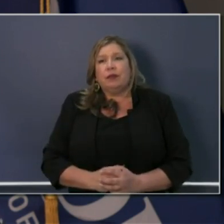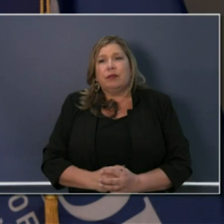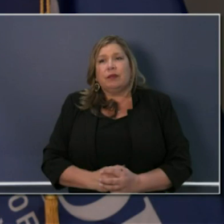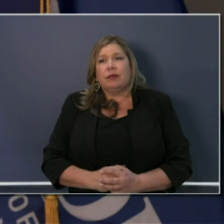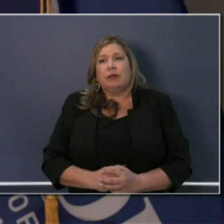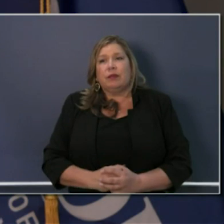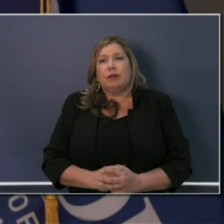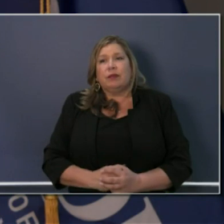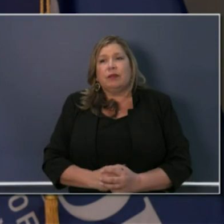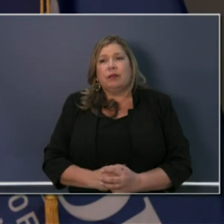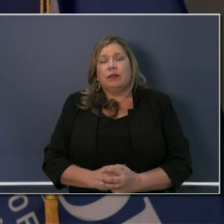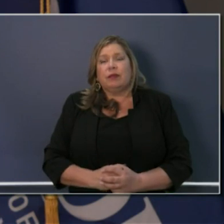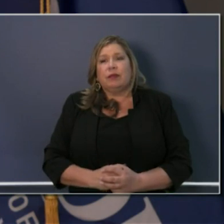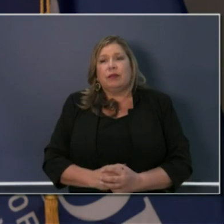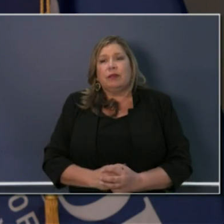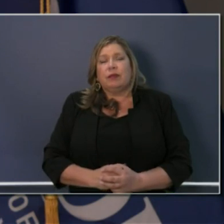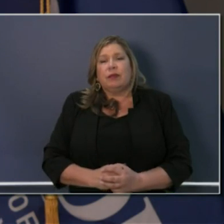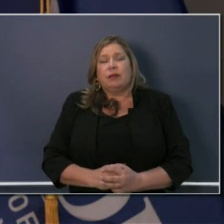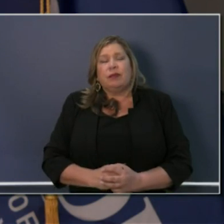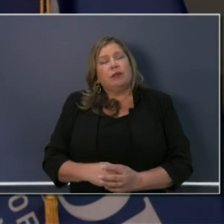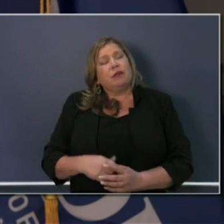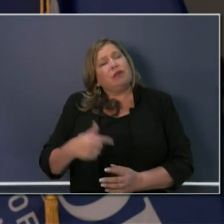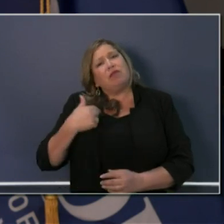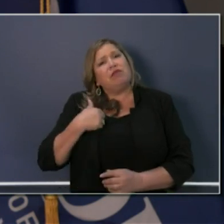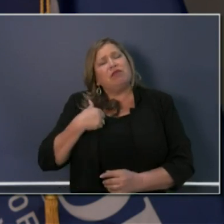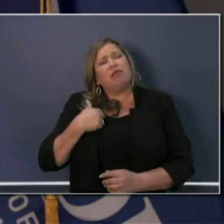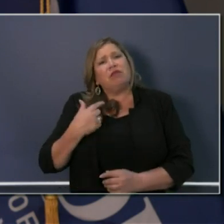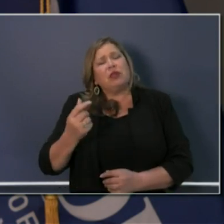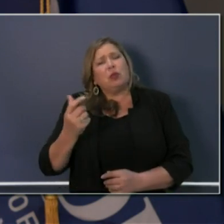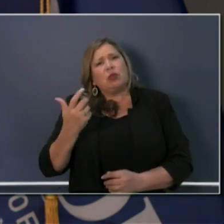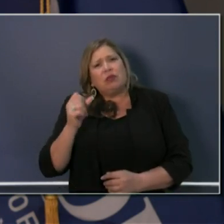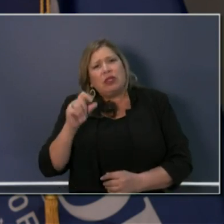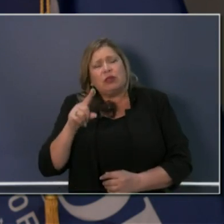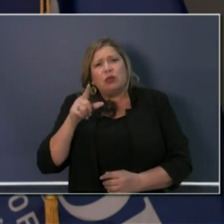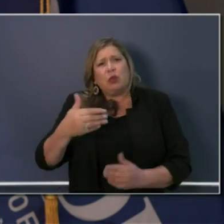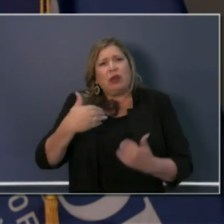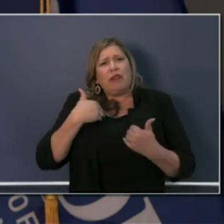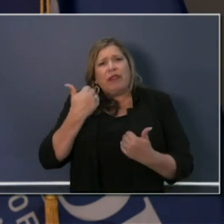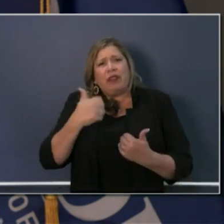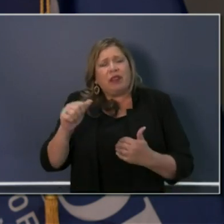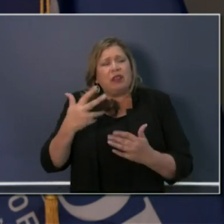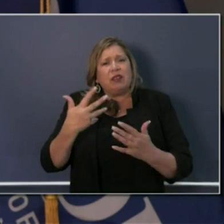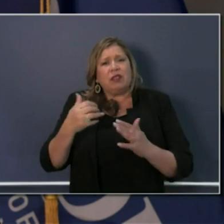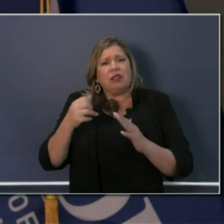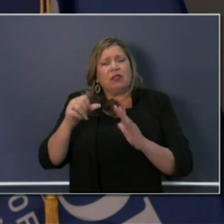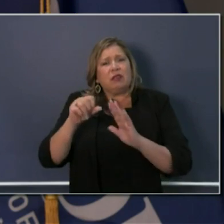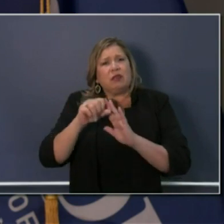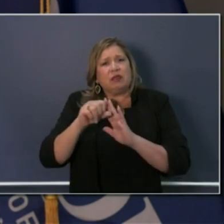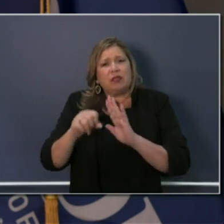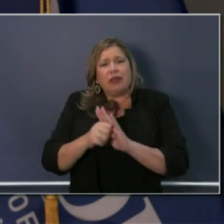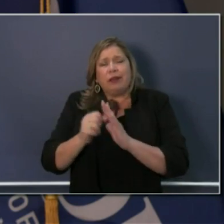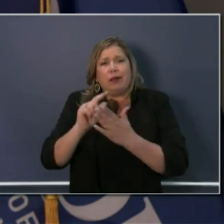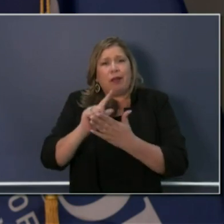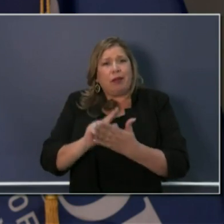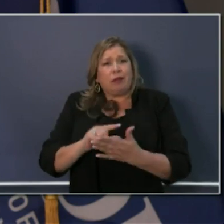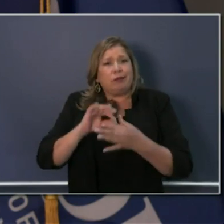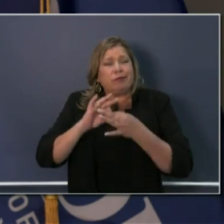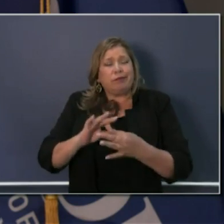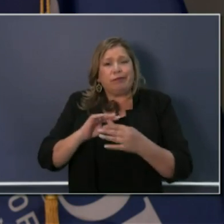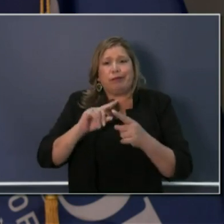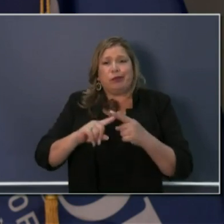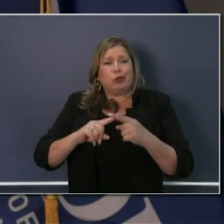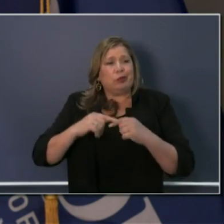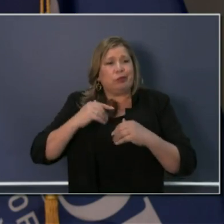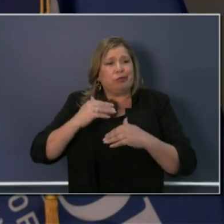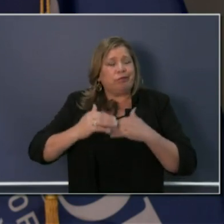for doctors and nurses that you're planning to waive, such as current limitations on nurse practitioners